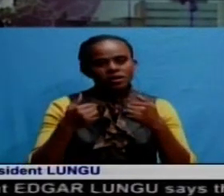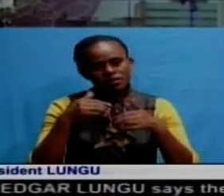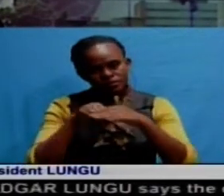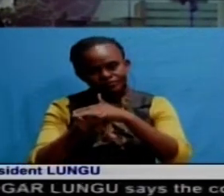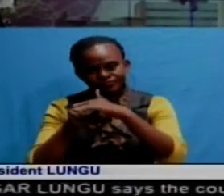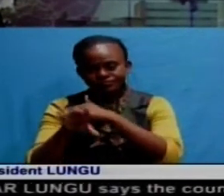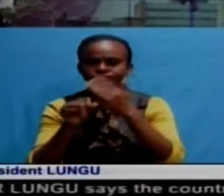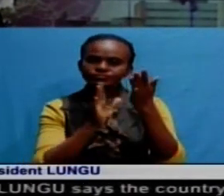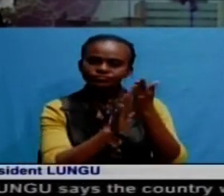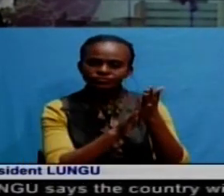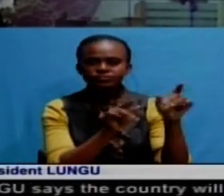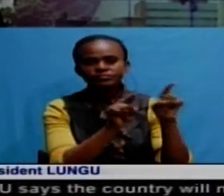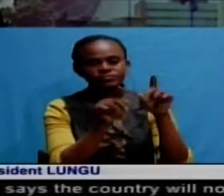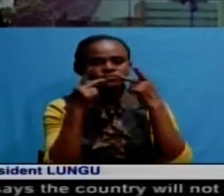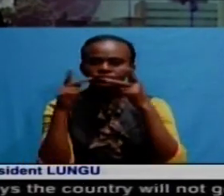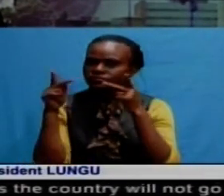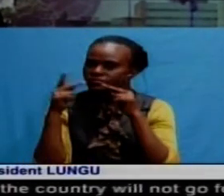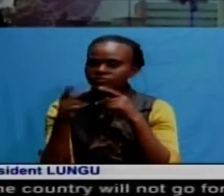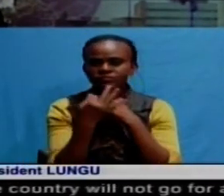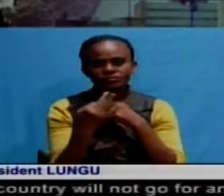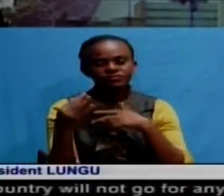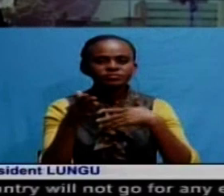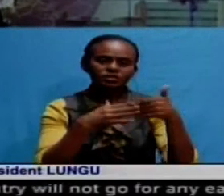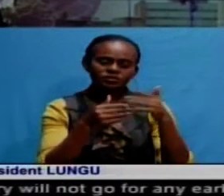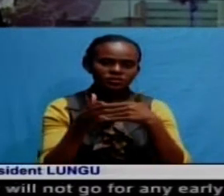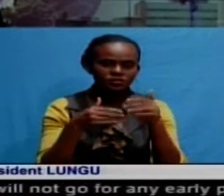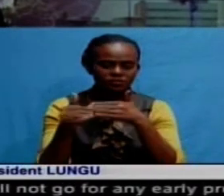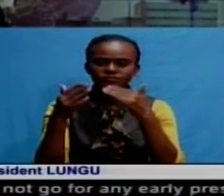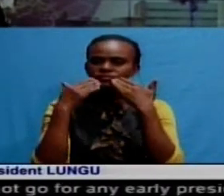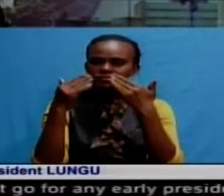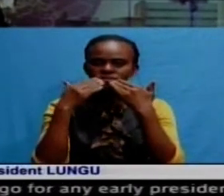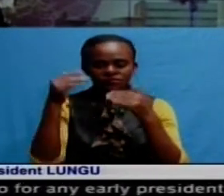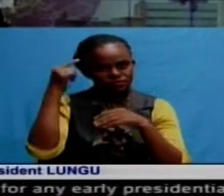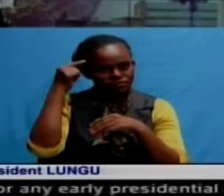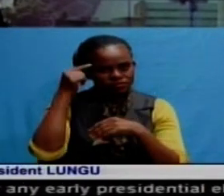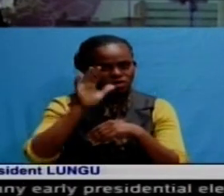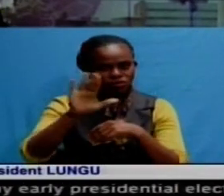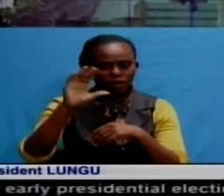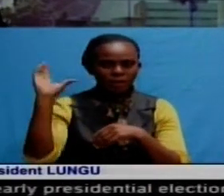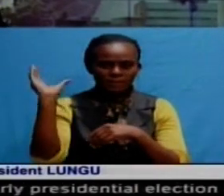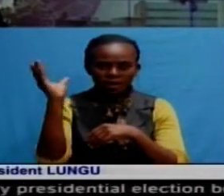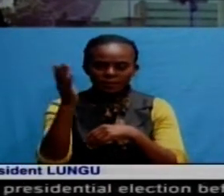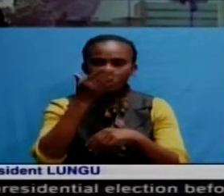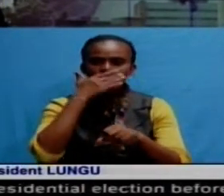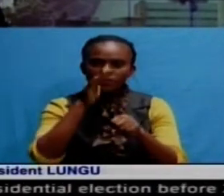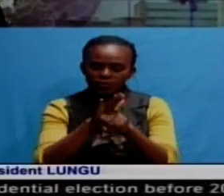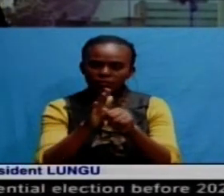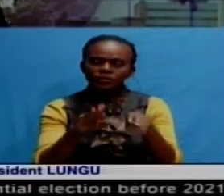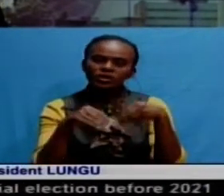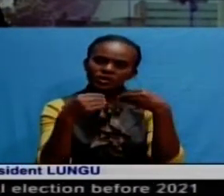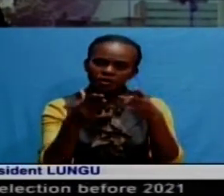schools and other public facilities with ease. They have hailed the government for fulfilling the campaign promise of